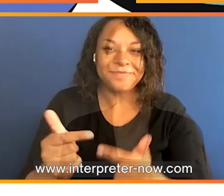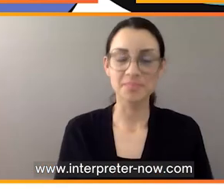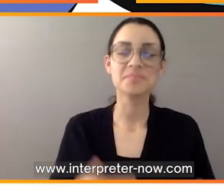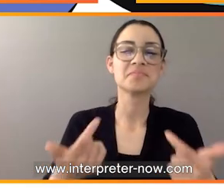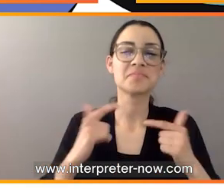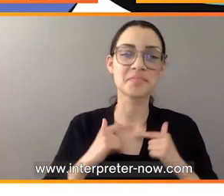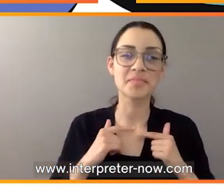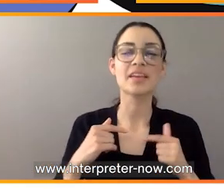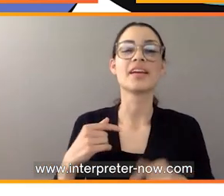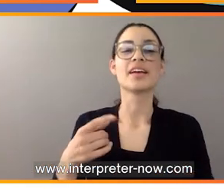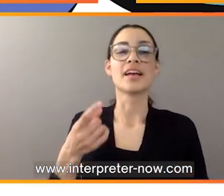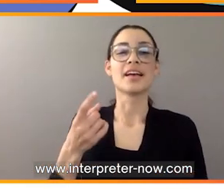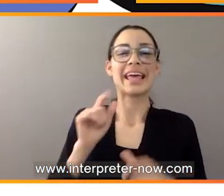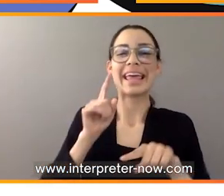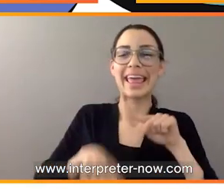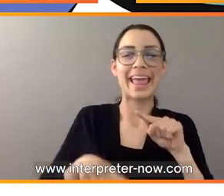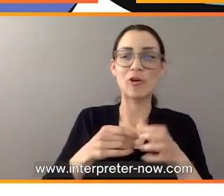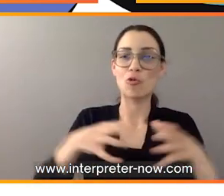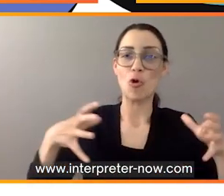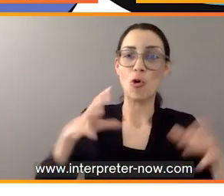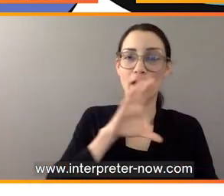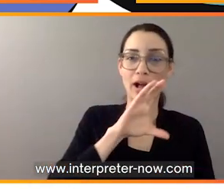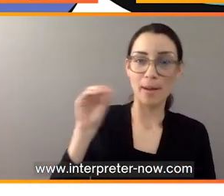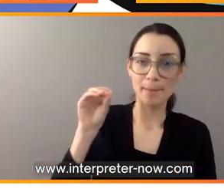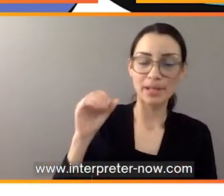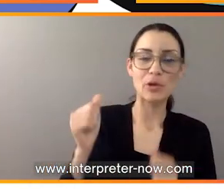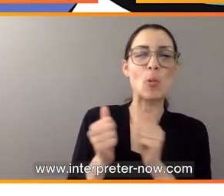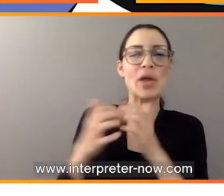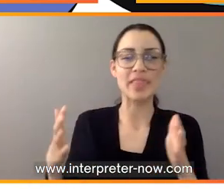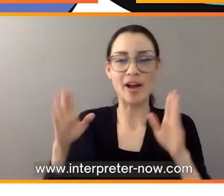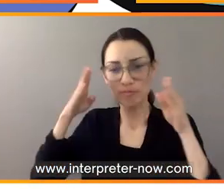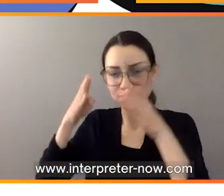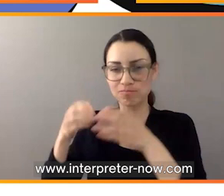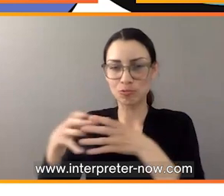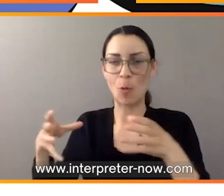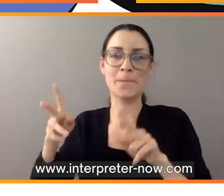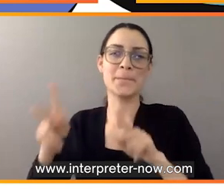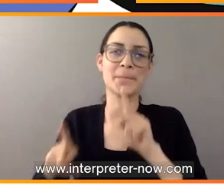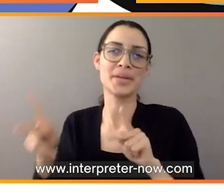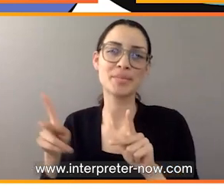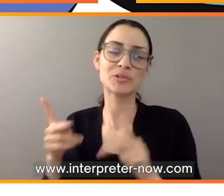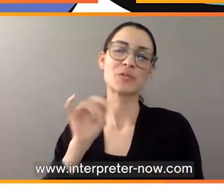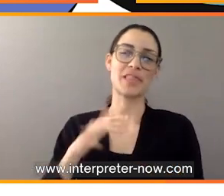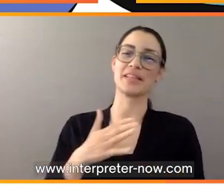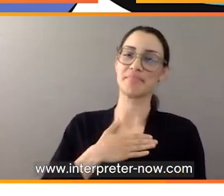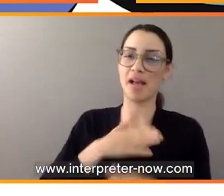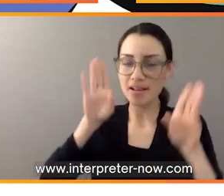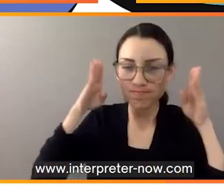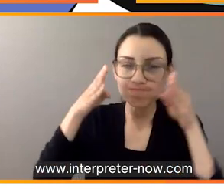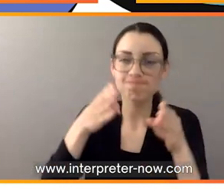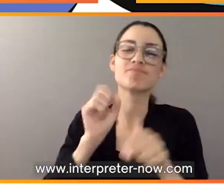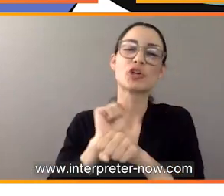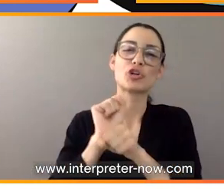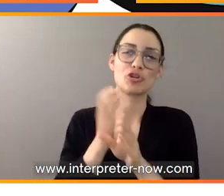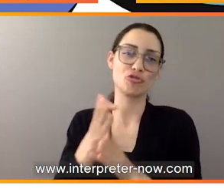that has to happen. And so that really is my kind of my career. And I really pride myself in how